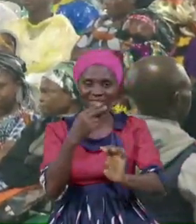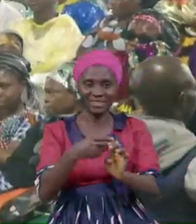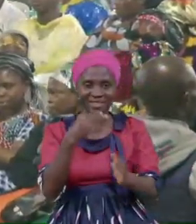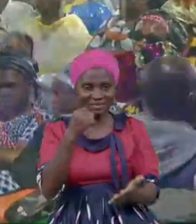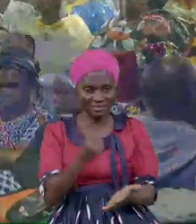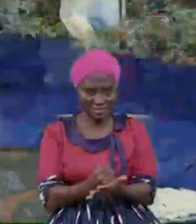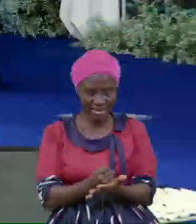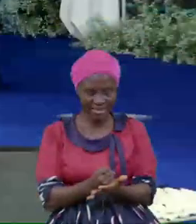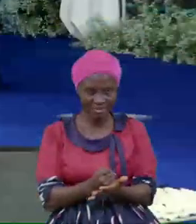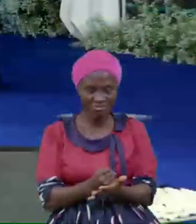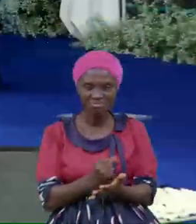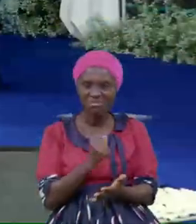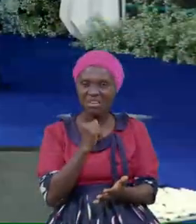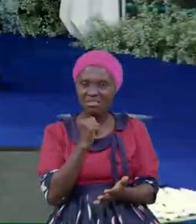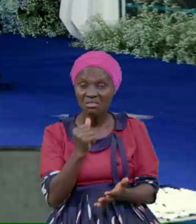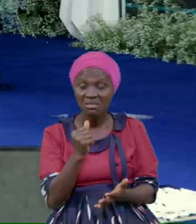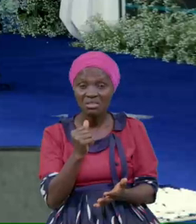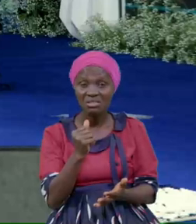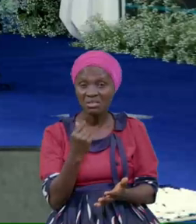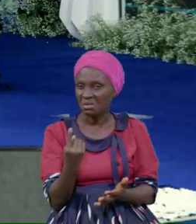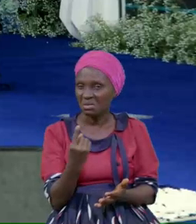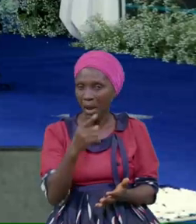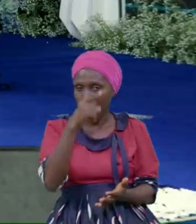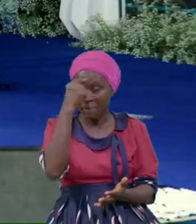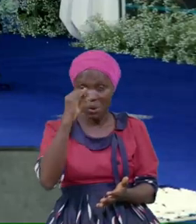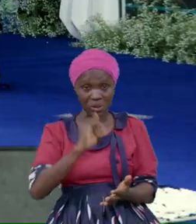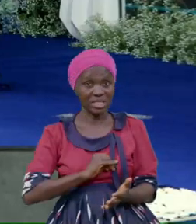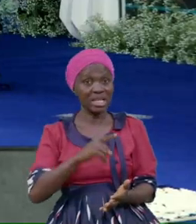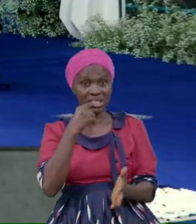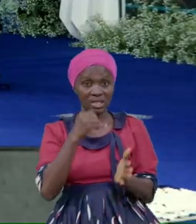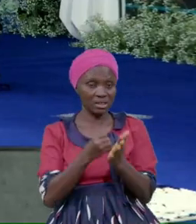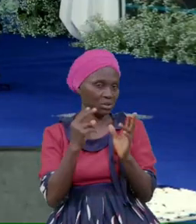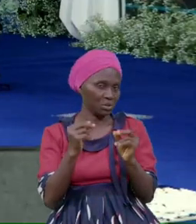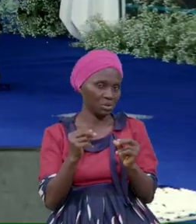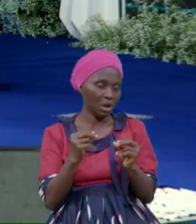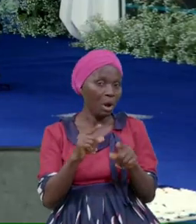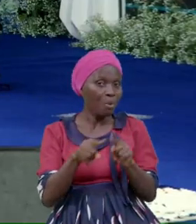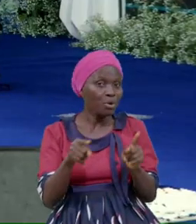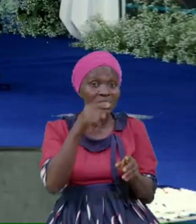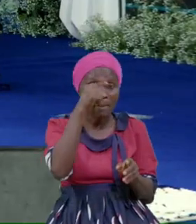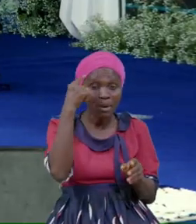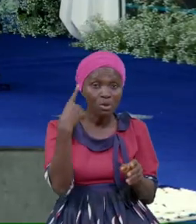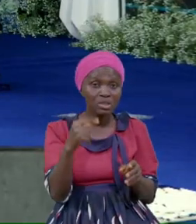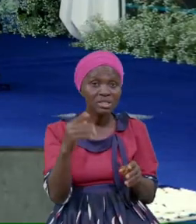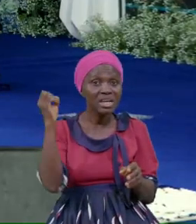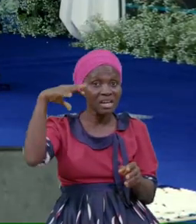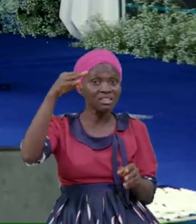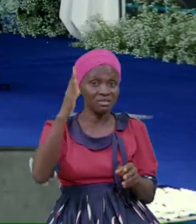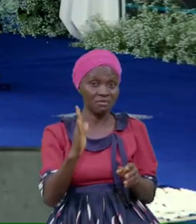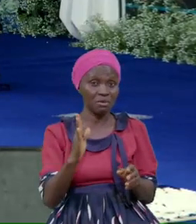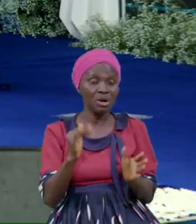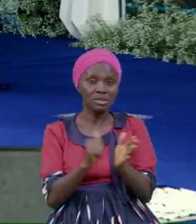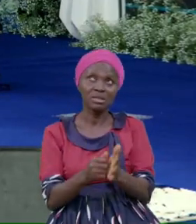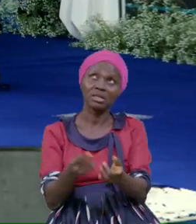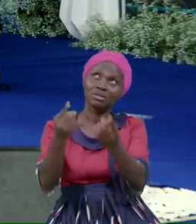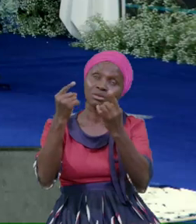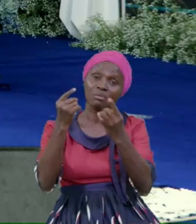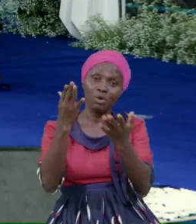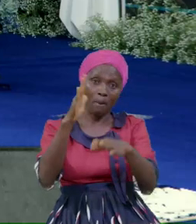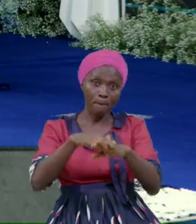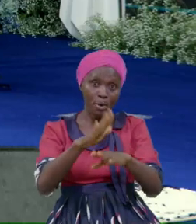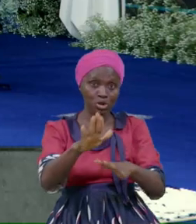Not just because I said so, because the grace of God that comes upon your life